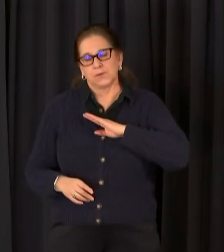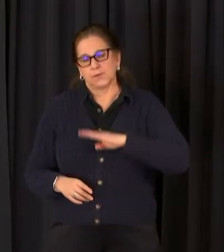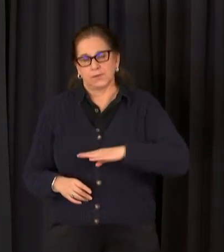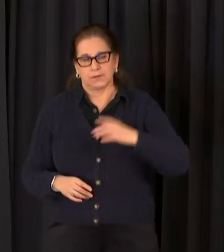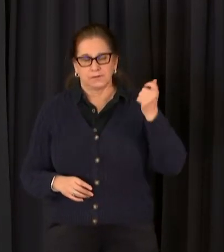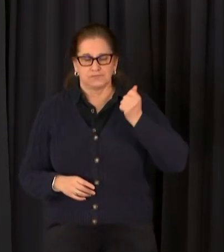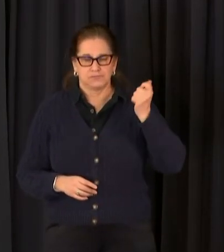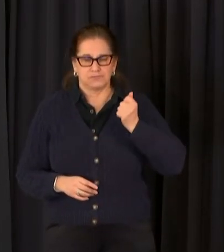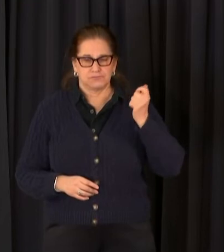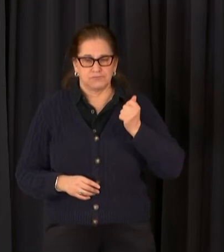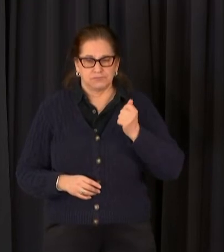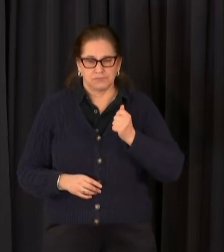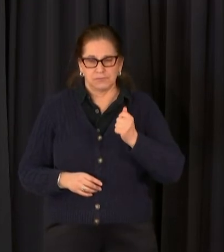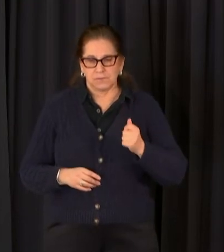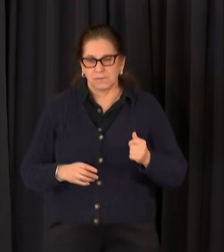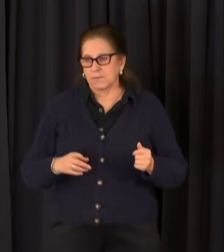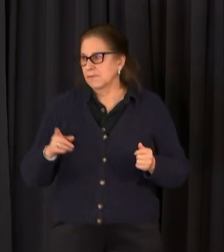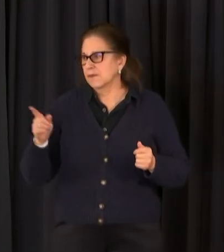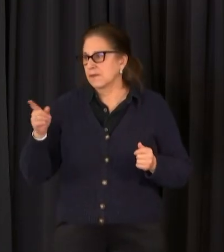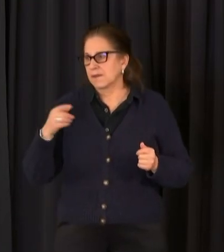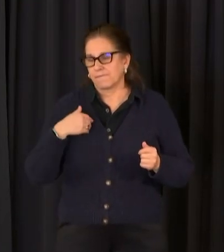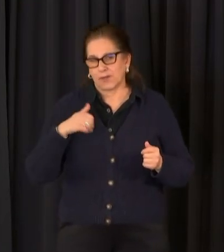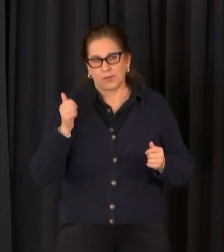Okay. And Mayor, just a couple of questions.